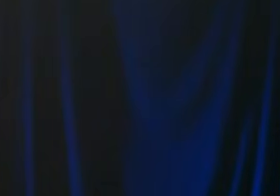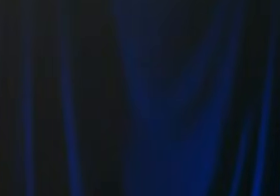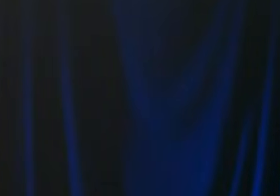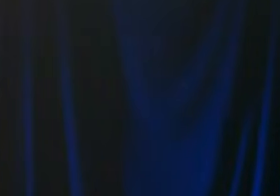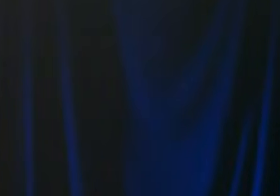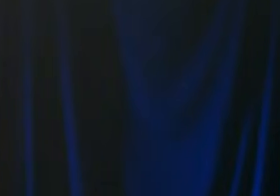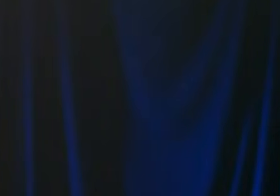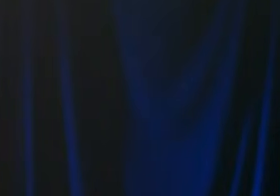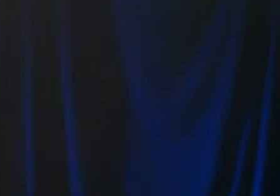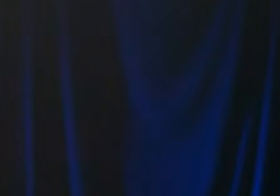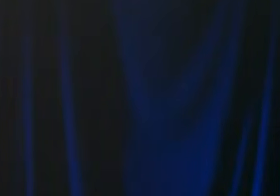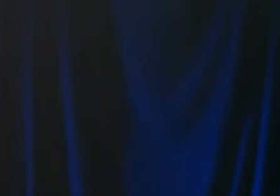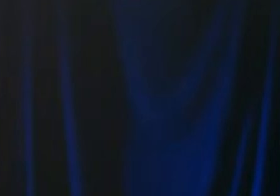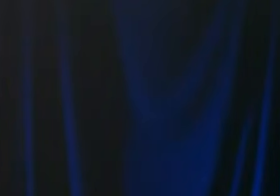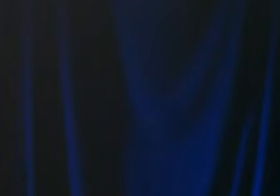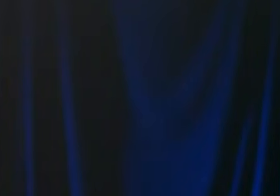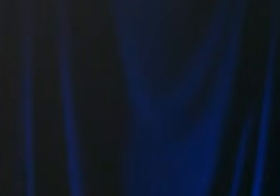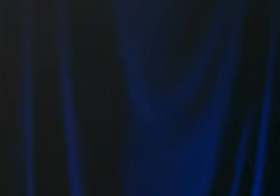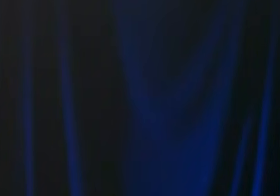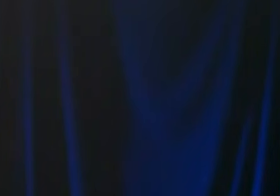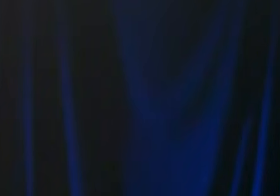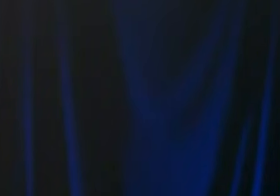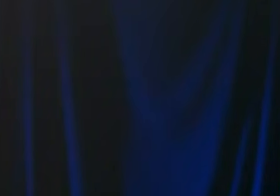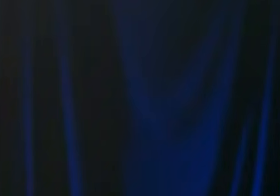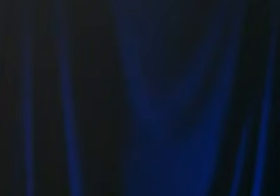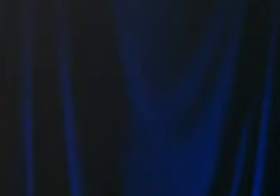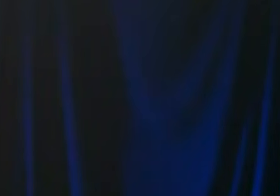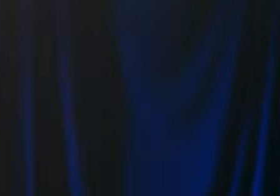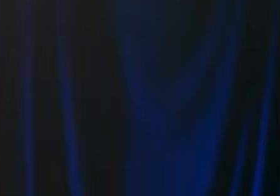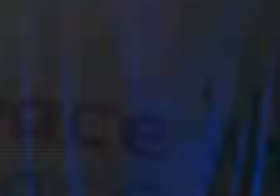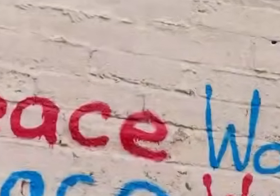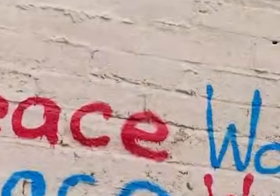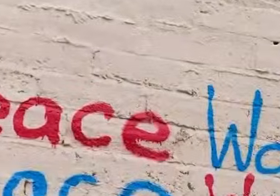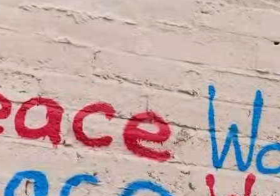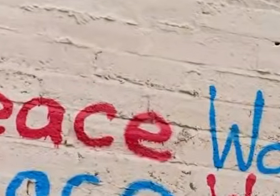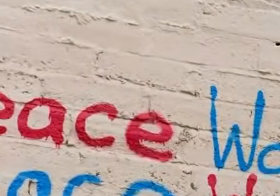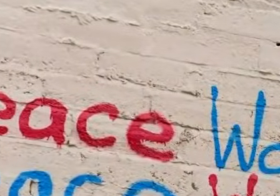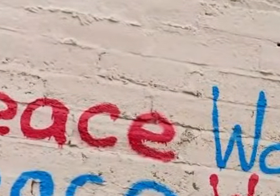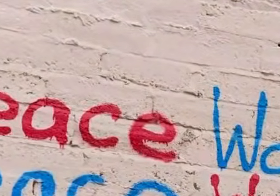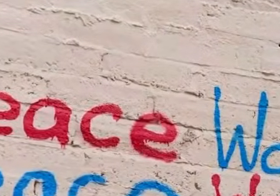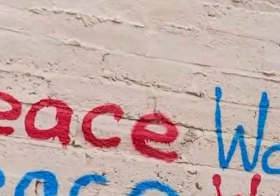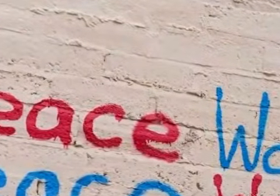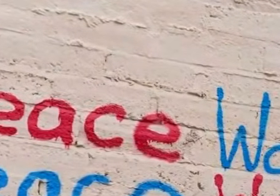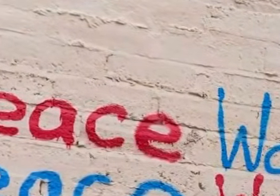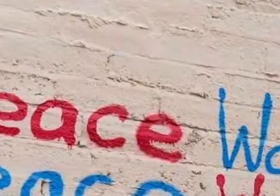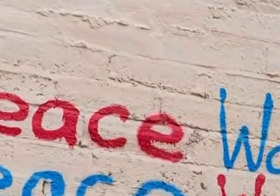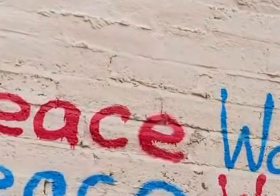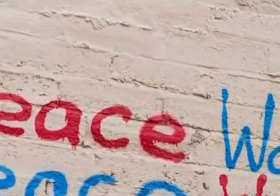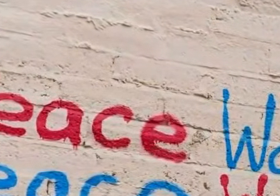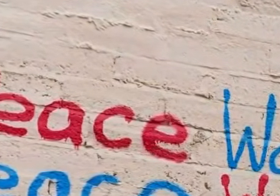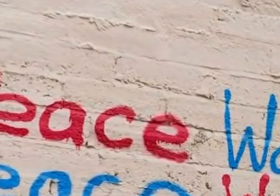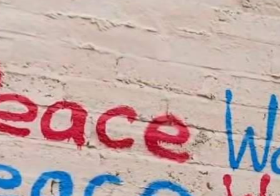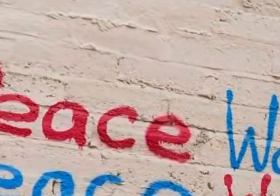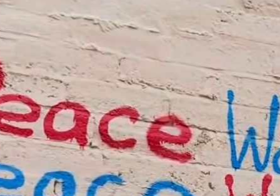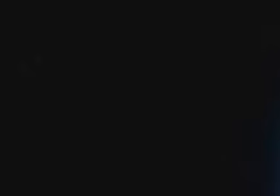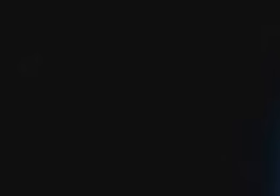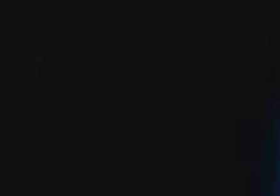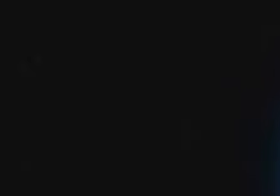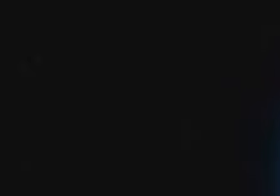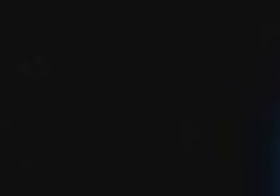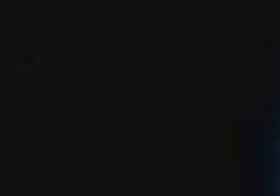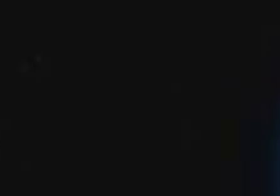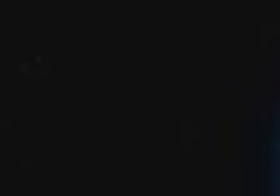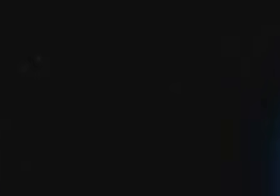Every choice we make can build bridges or burn them. Let's choose peace in our words, our action, and our